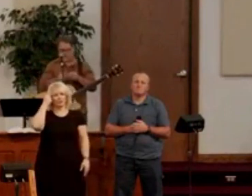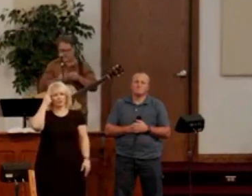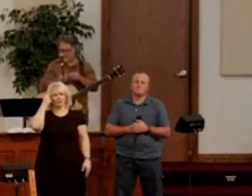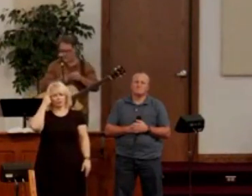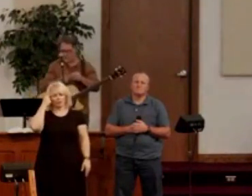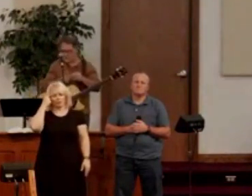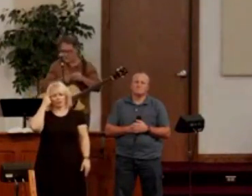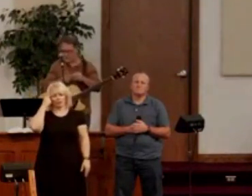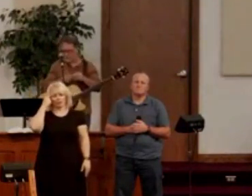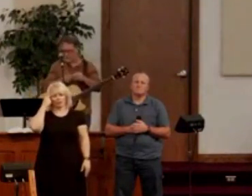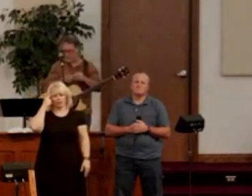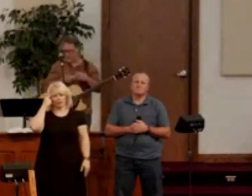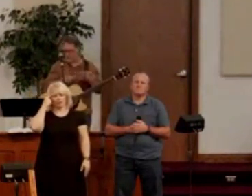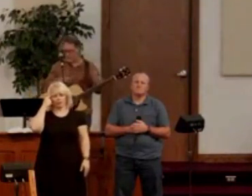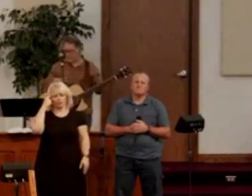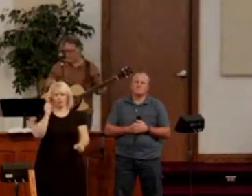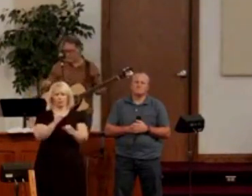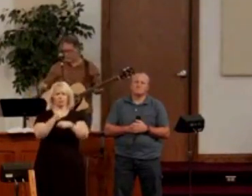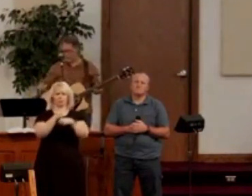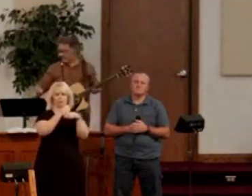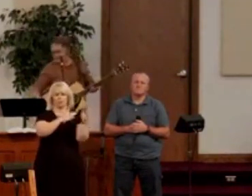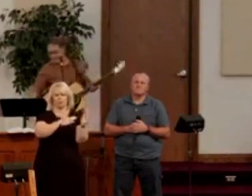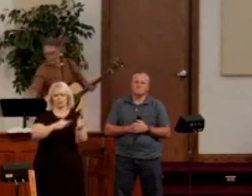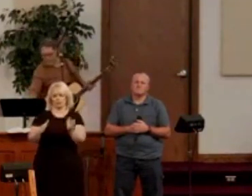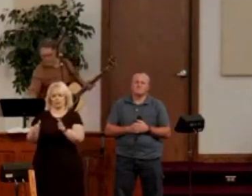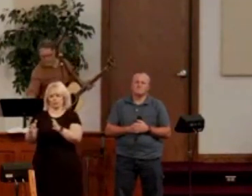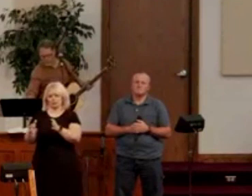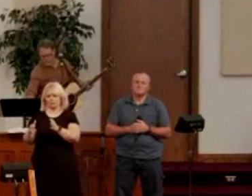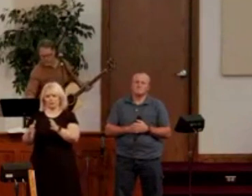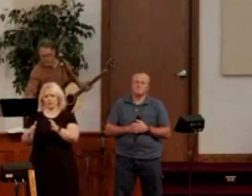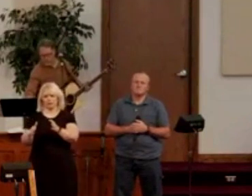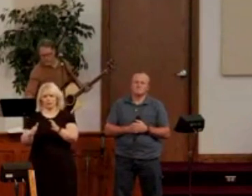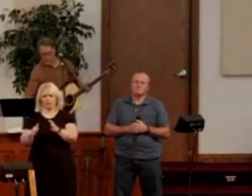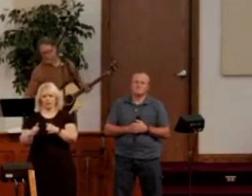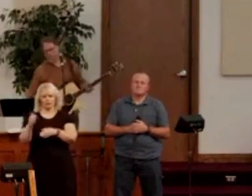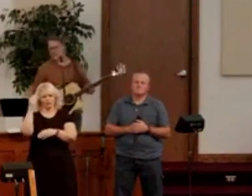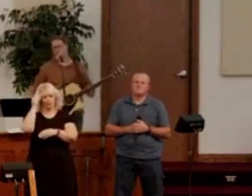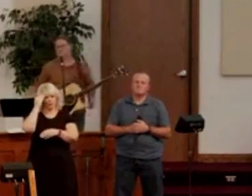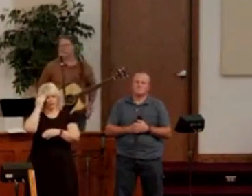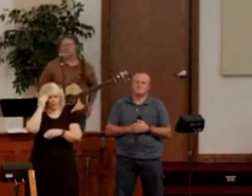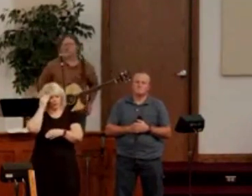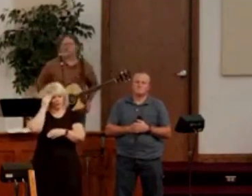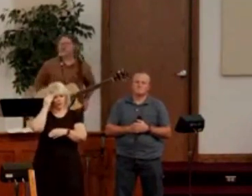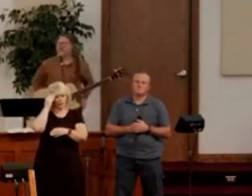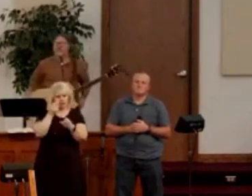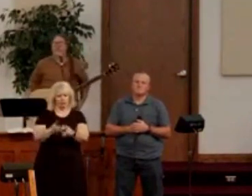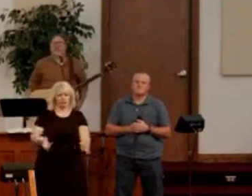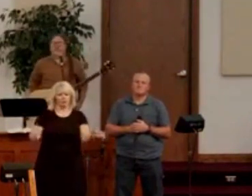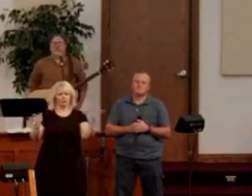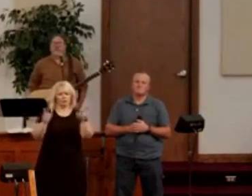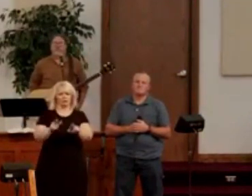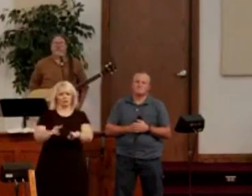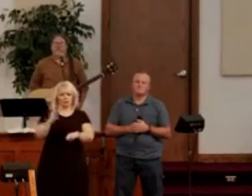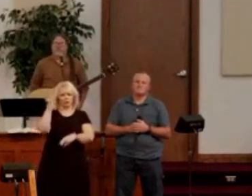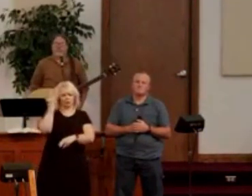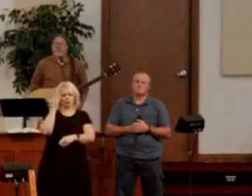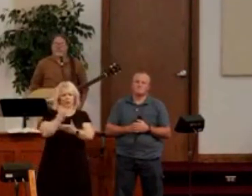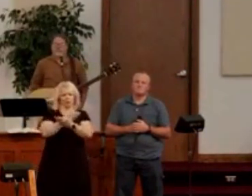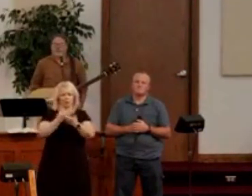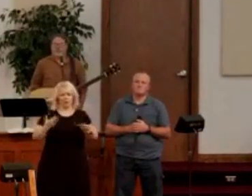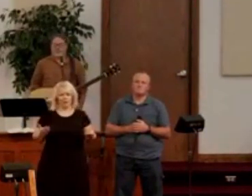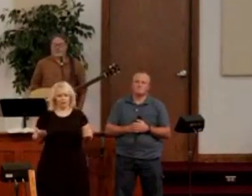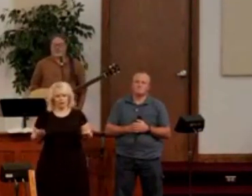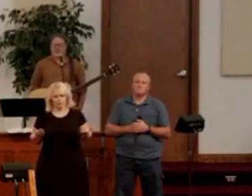out the property, and it just all of a sudden the vision was renewed for what was going on here and why things were done the way they